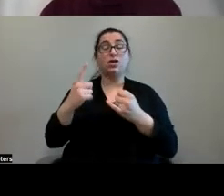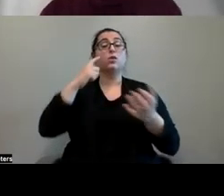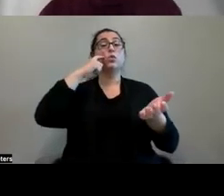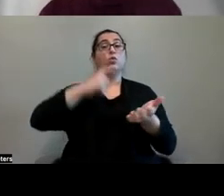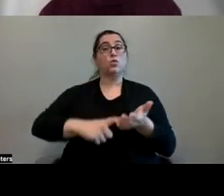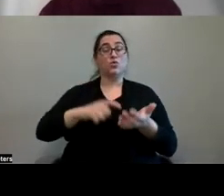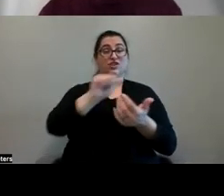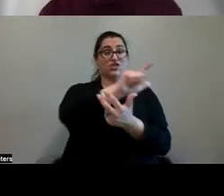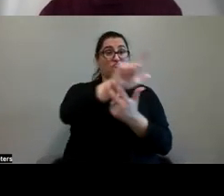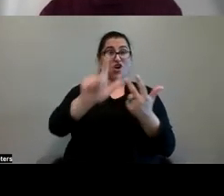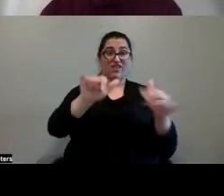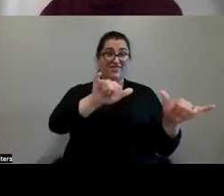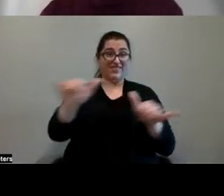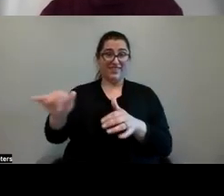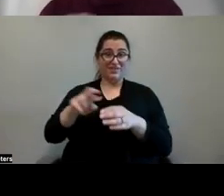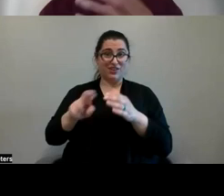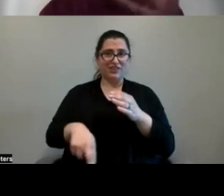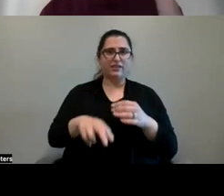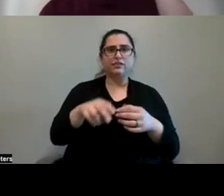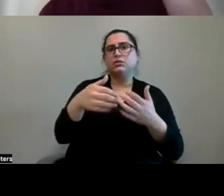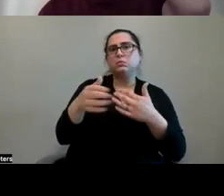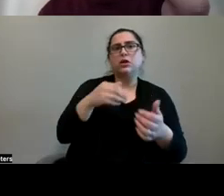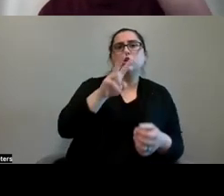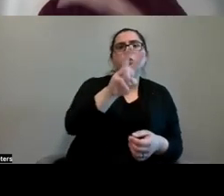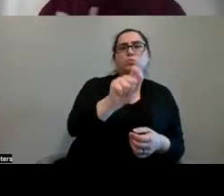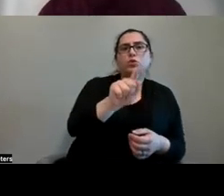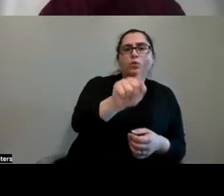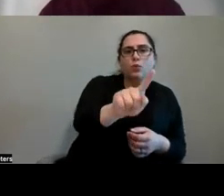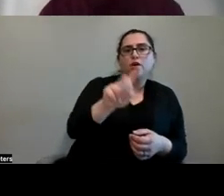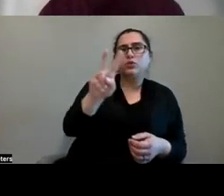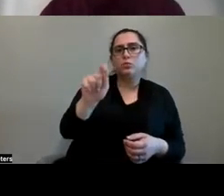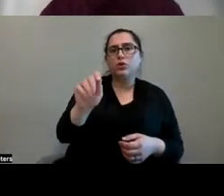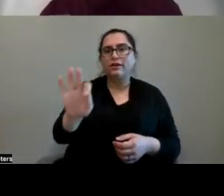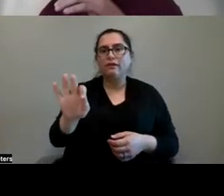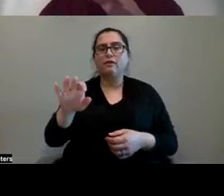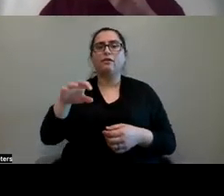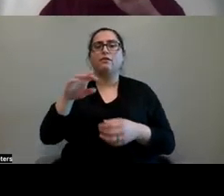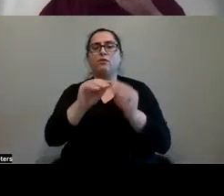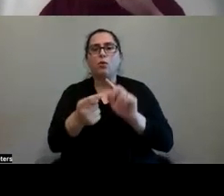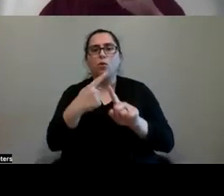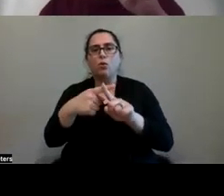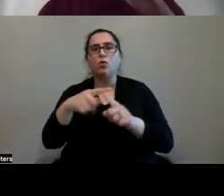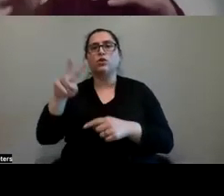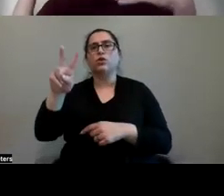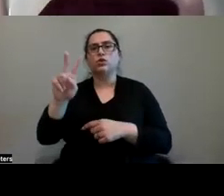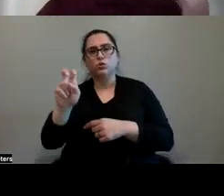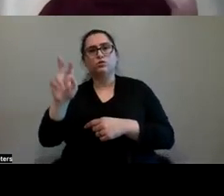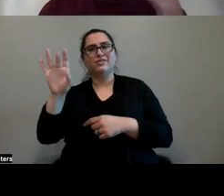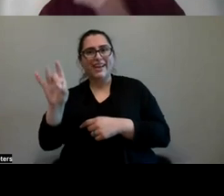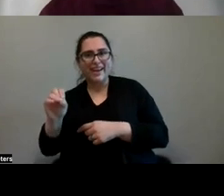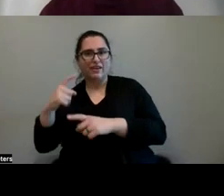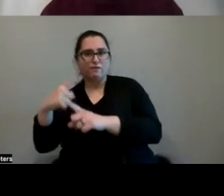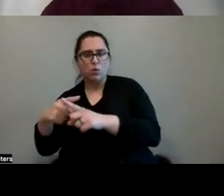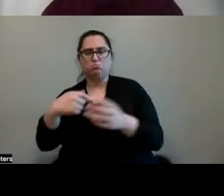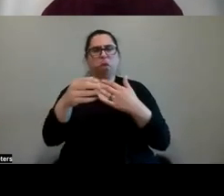so 2.9 fold, 2.1 or 5.5 fold, and then 2.3 to 580 fold. It's very cool